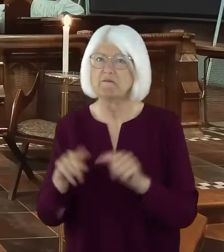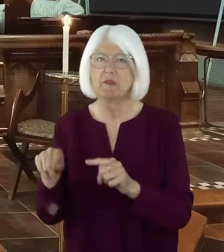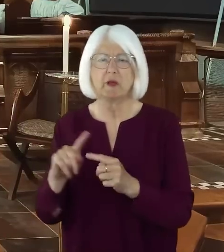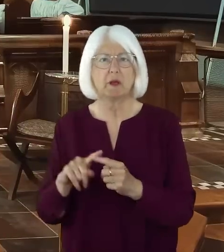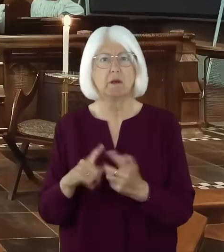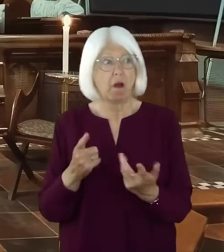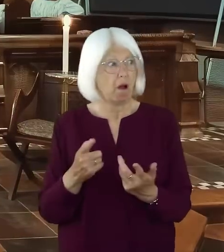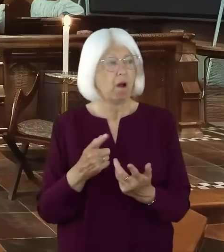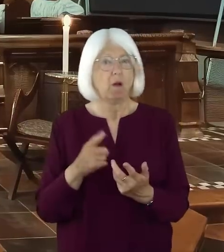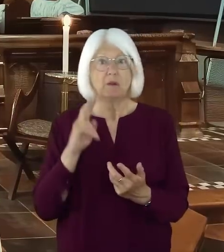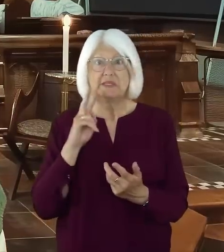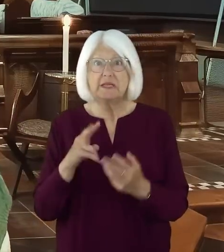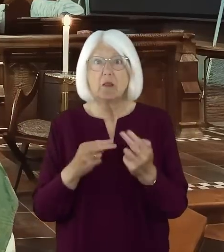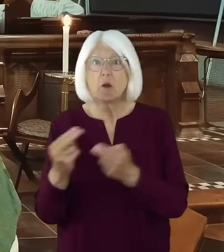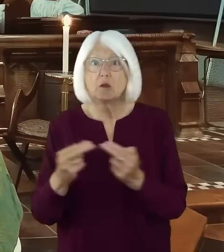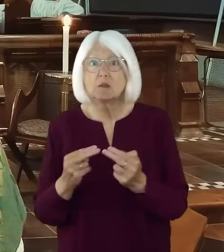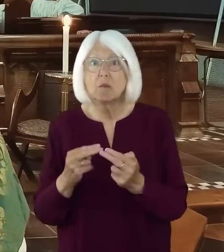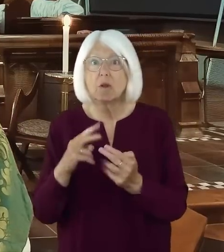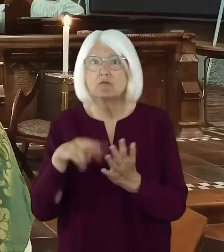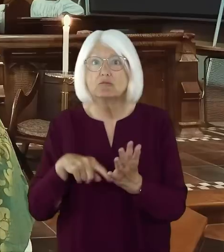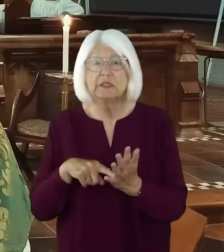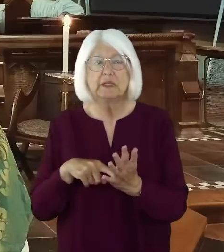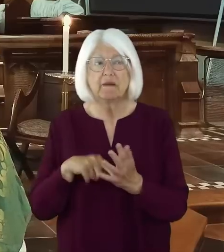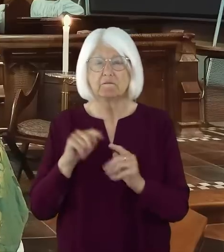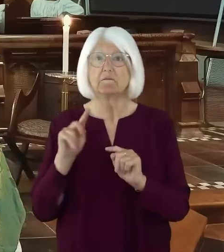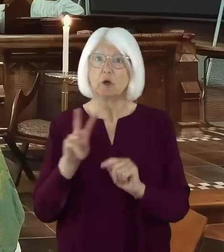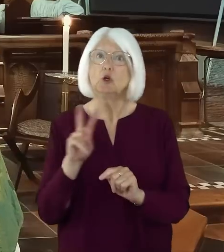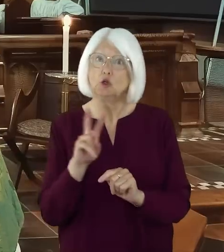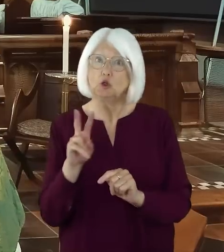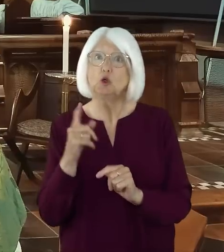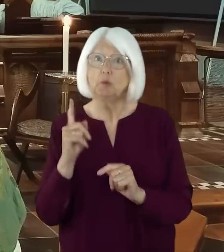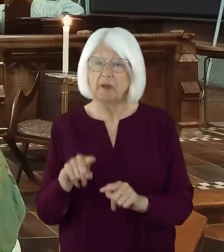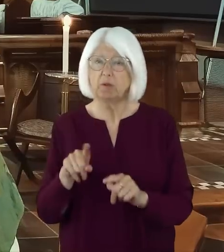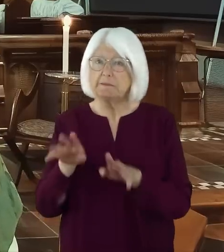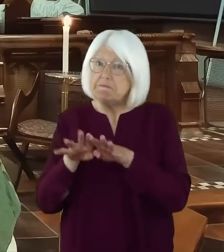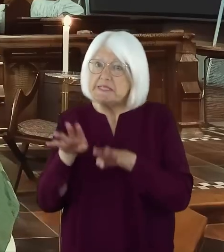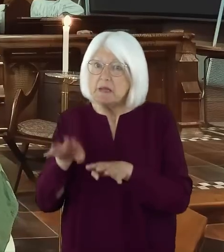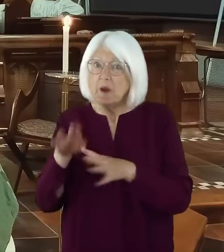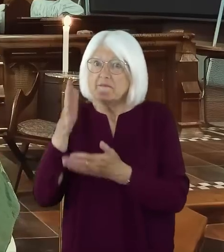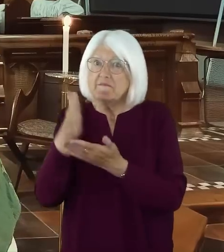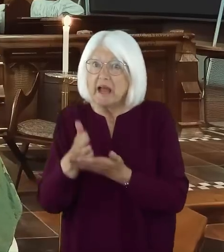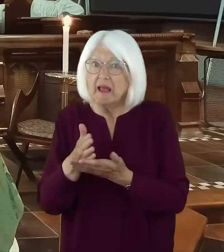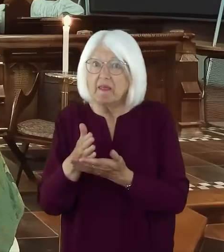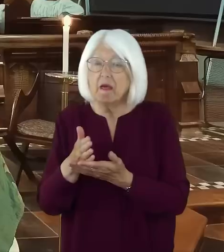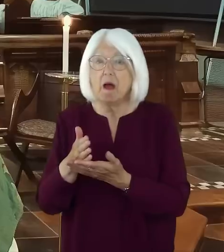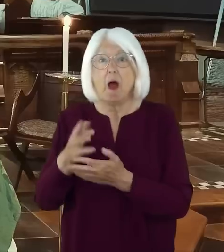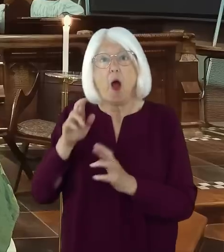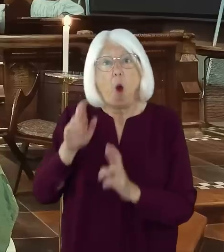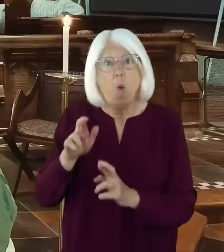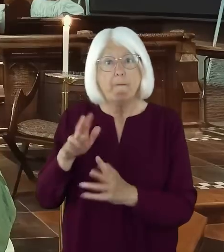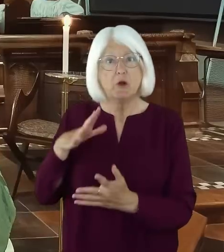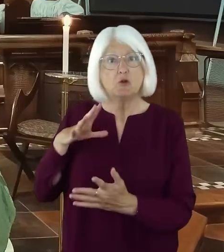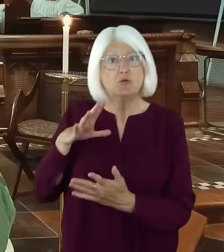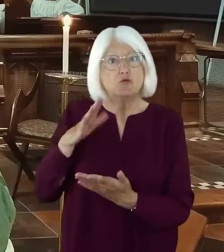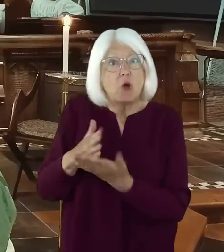are two people who encounter them who also walk by that same faith, that same hope, that same trust